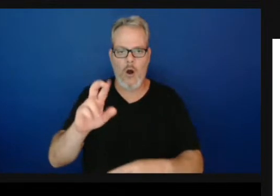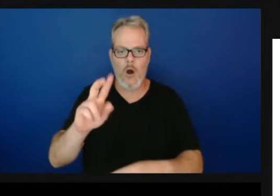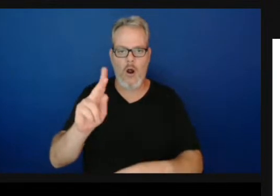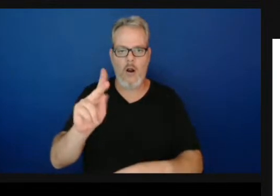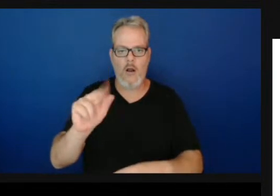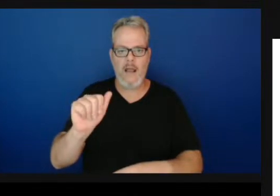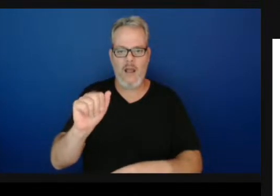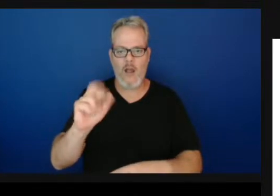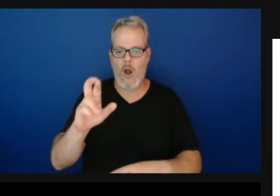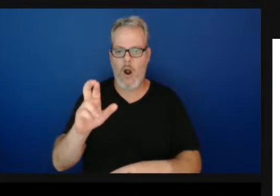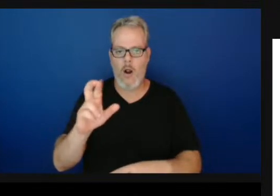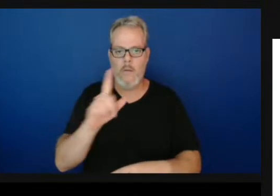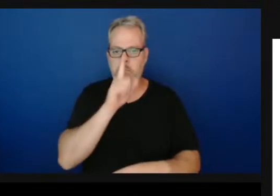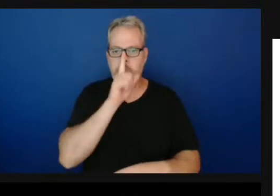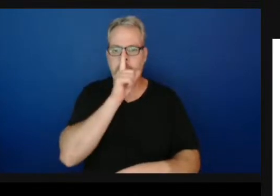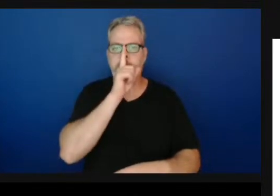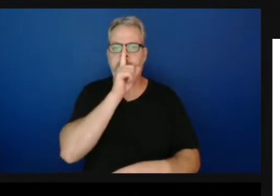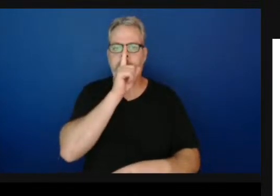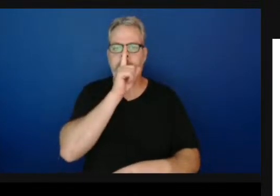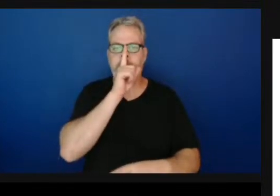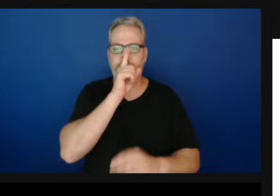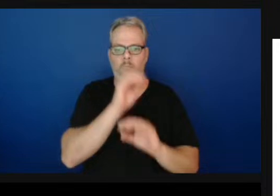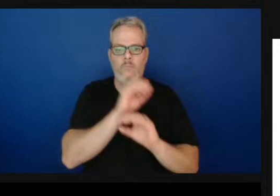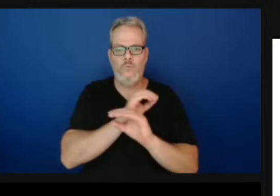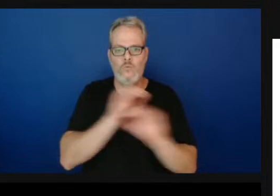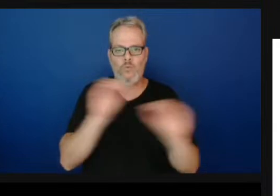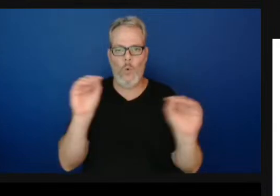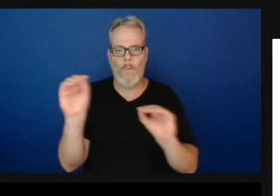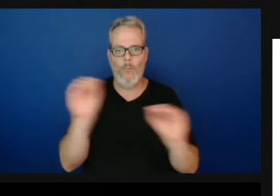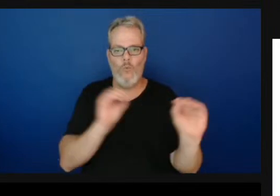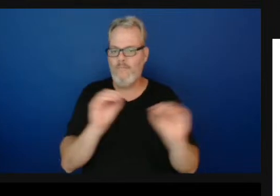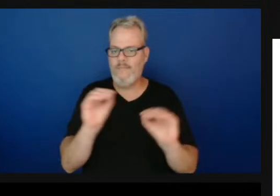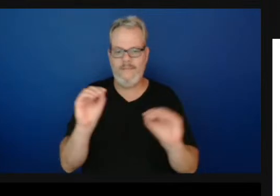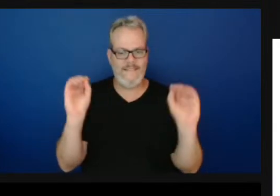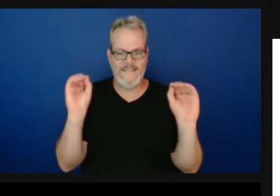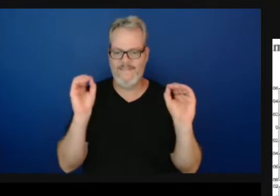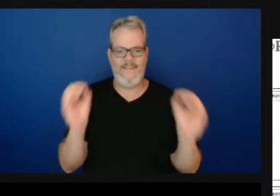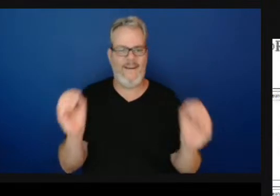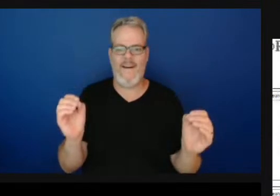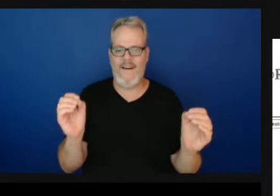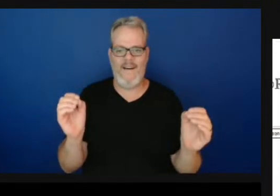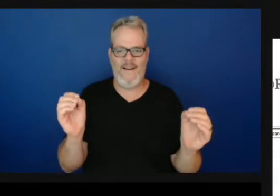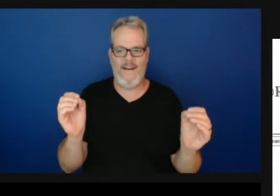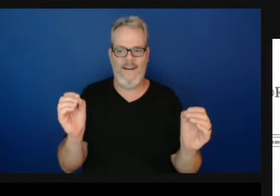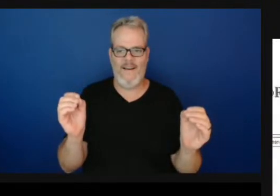not showing any upward movement or any northward movement or any westward movement.